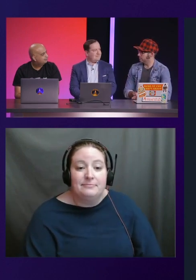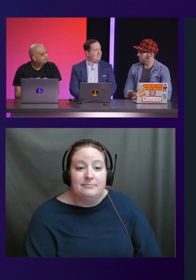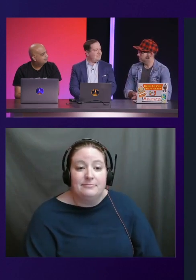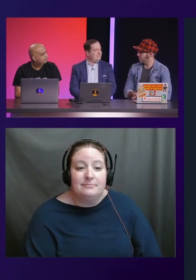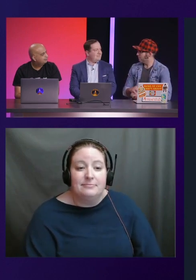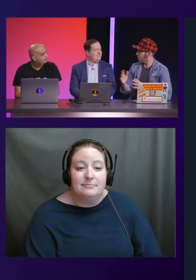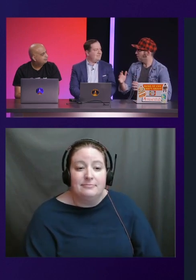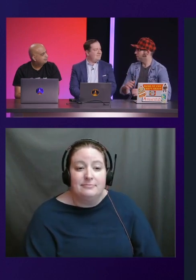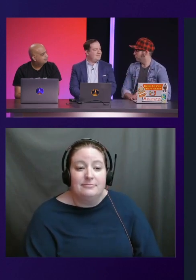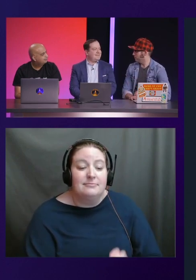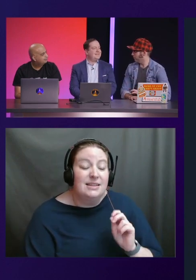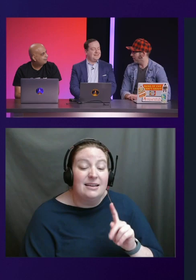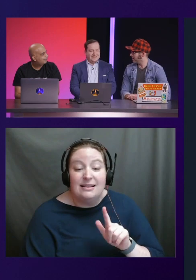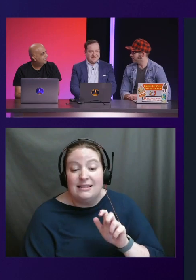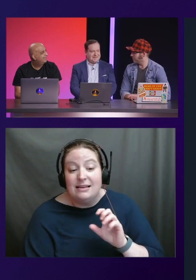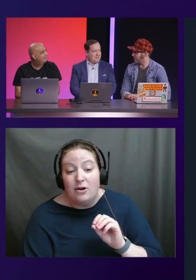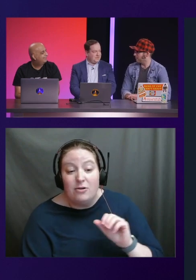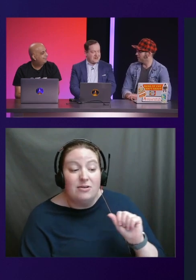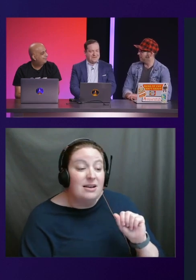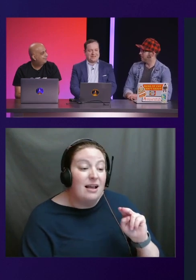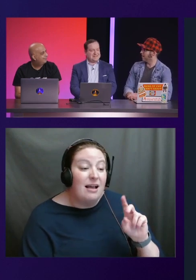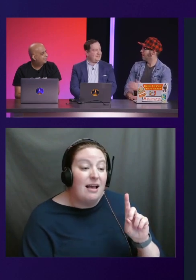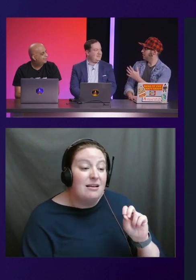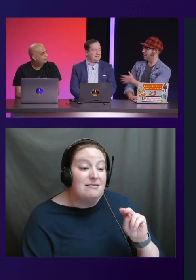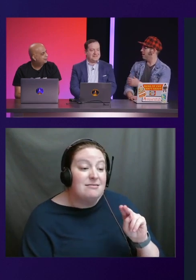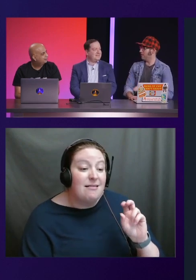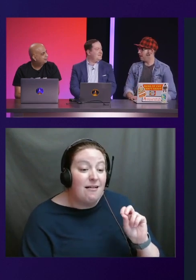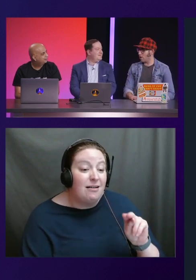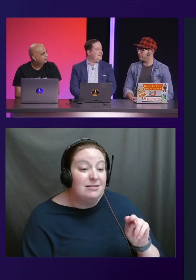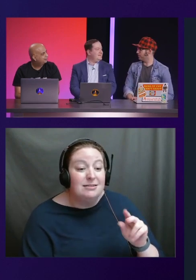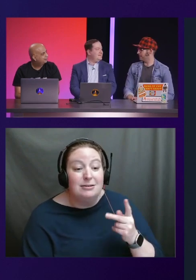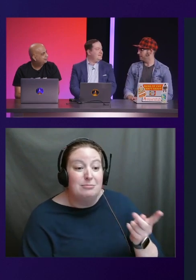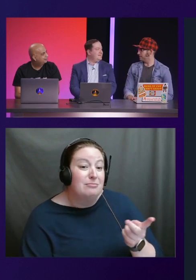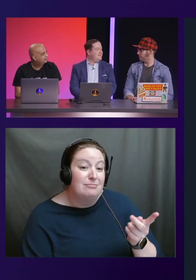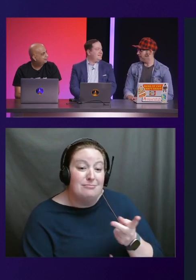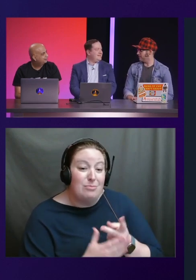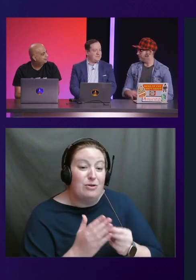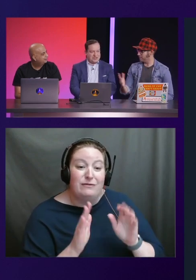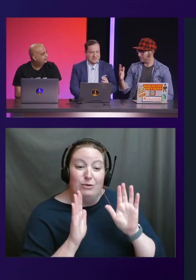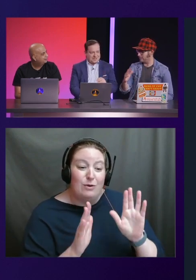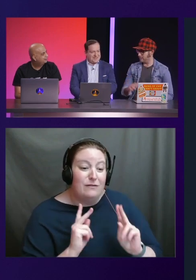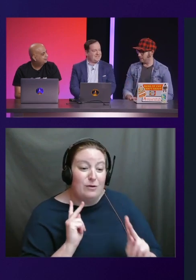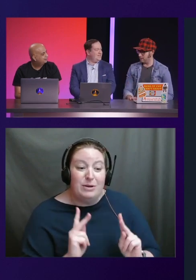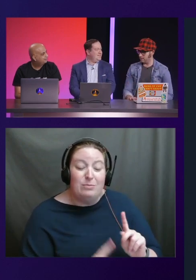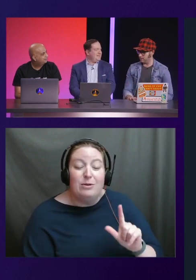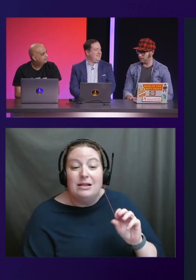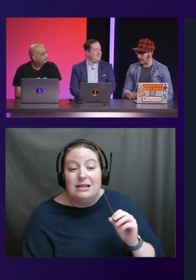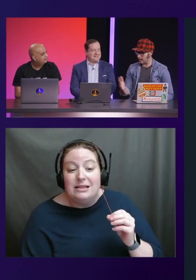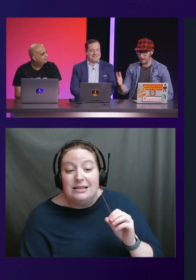both wonderful people. Thank you for coming. Thank you for having here. us. Thank you. Leo, always great to see your face. I'm sure I'll see you